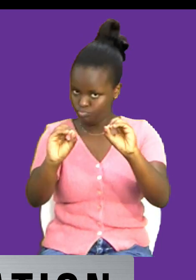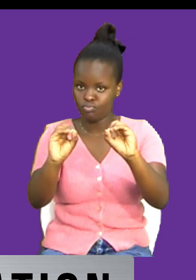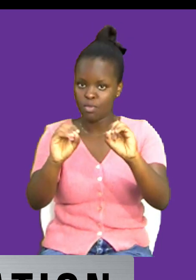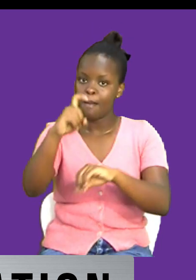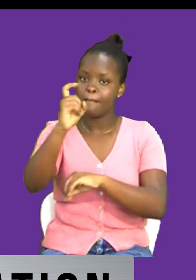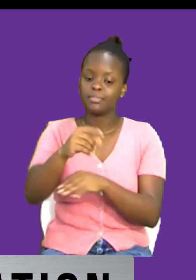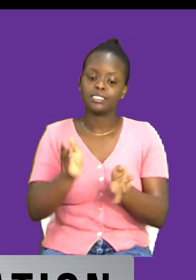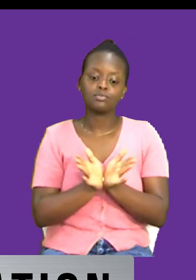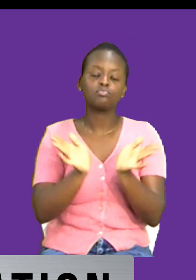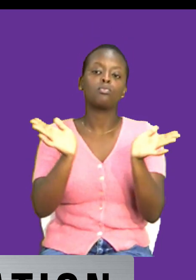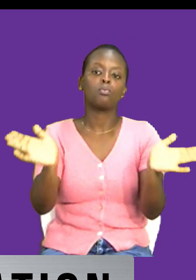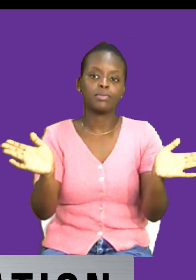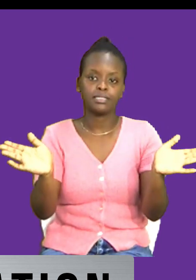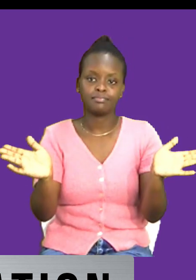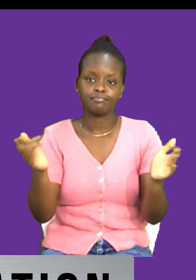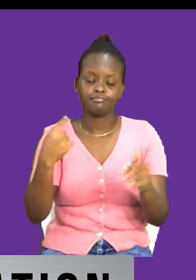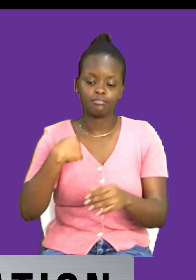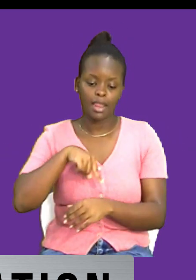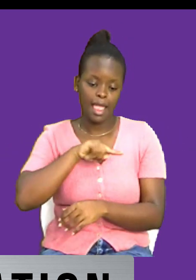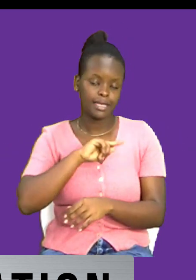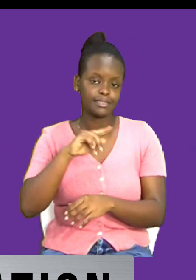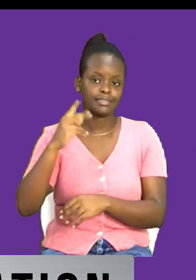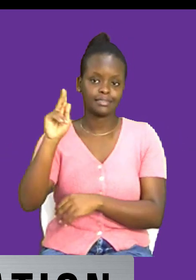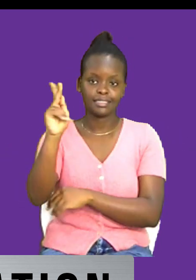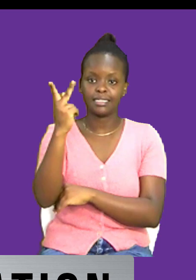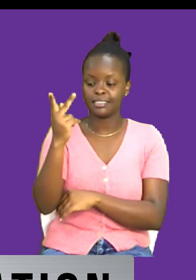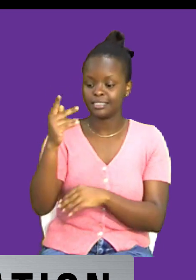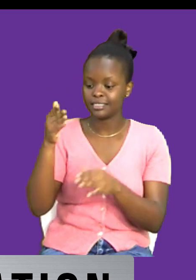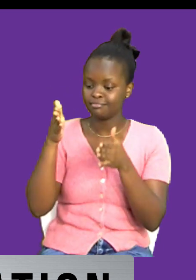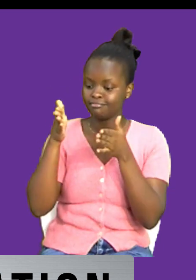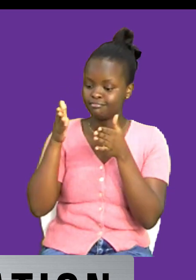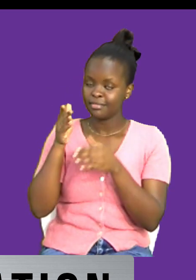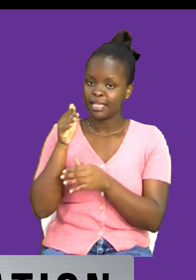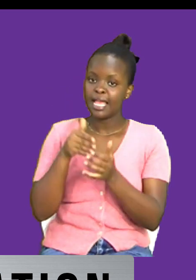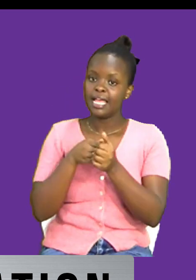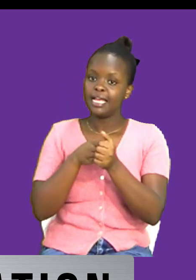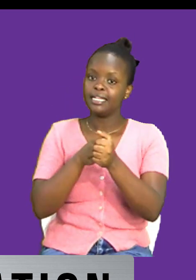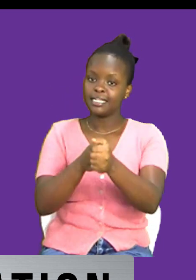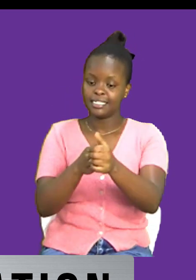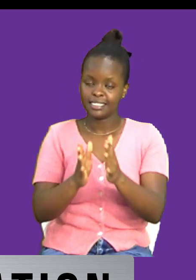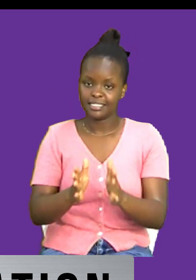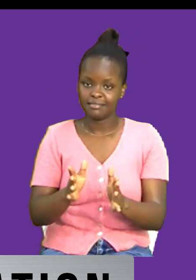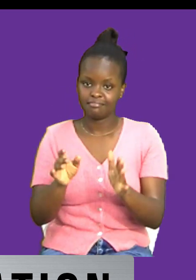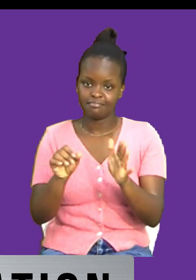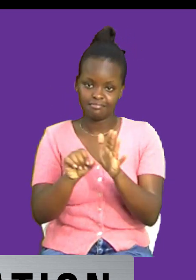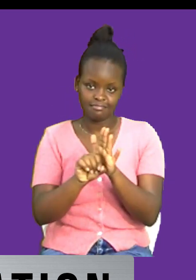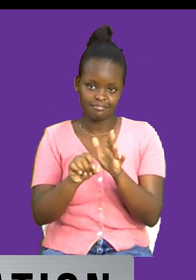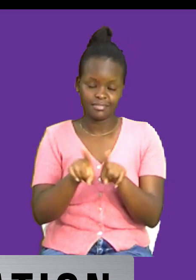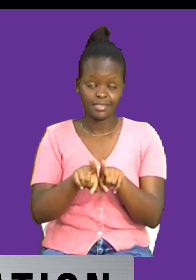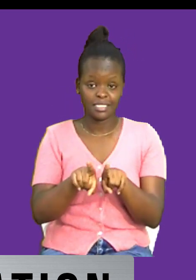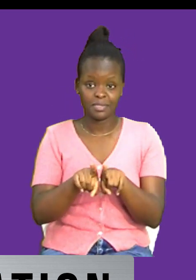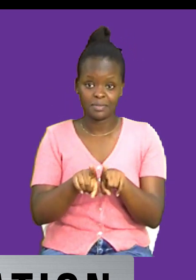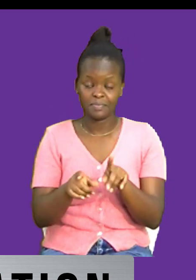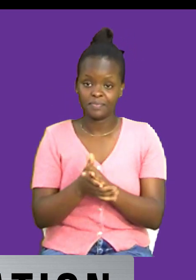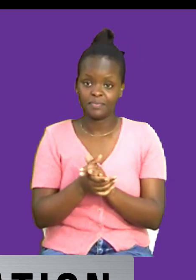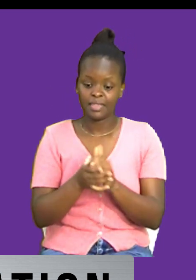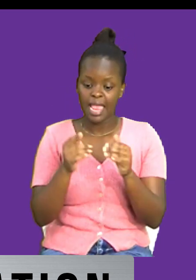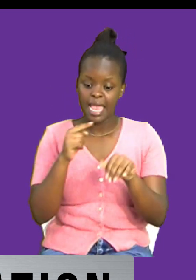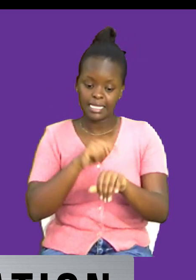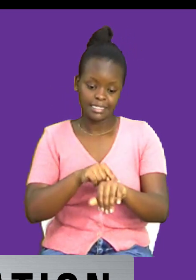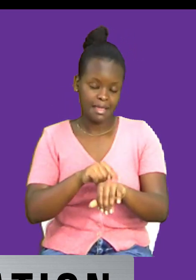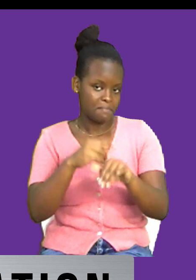us Kenyans and those leaders taking leadership in that dialogue. I think, Jonah, it is time maybe for the people